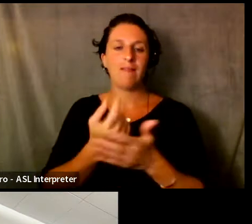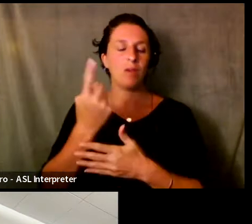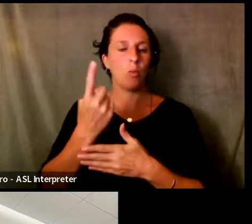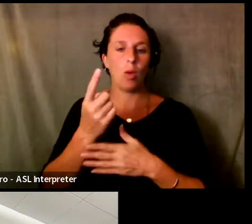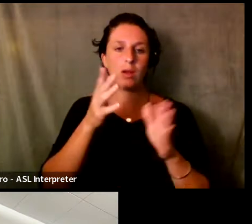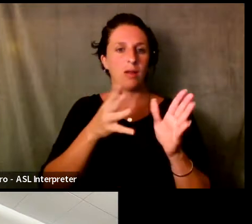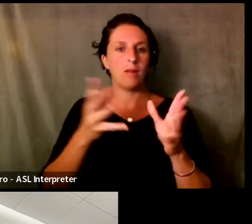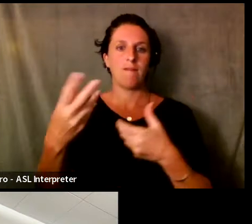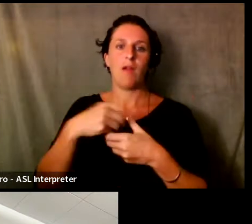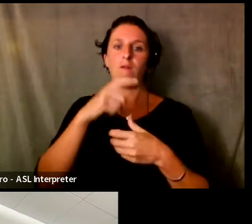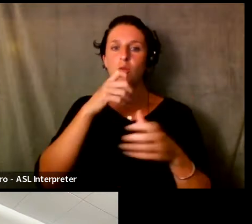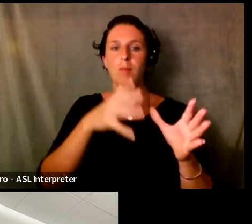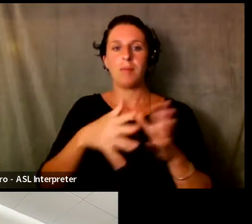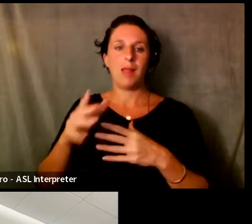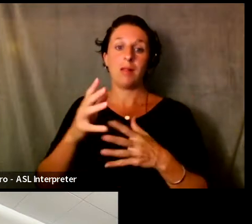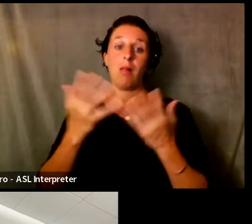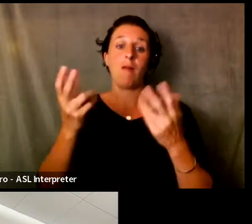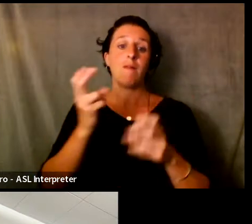this, because it's a lot of hard work.